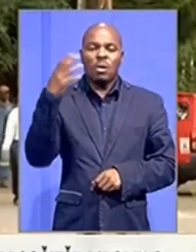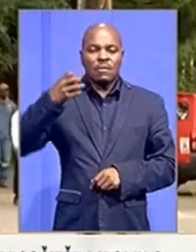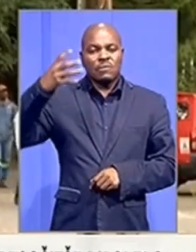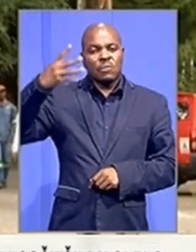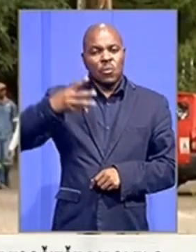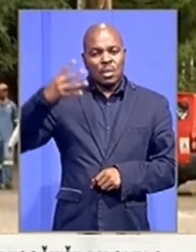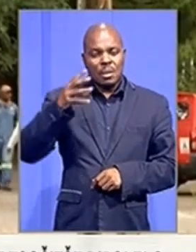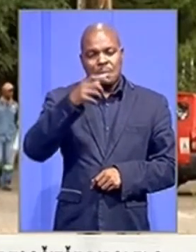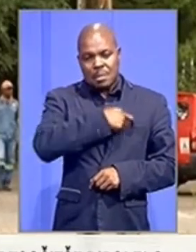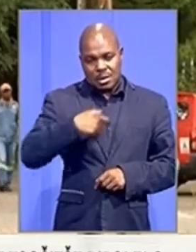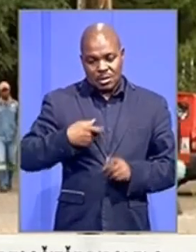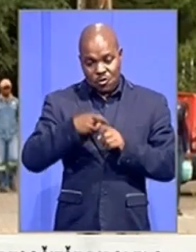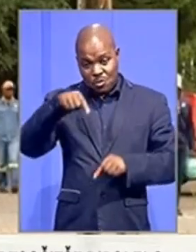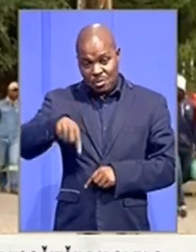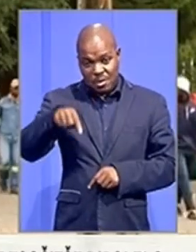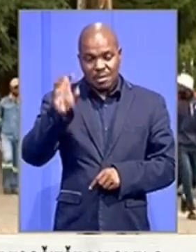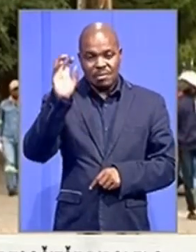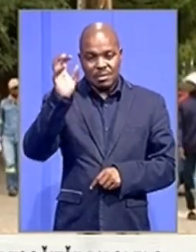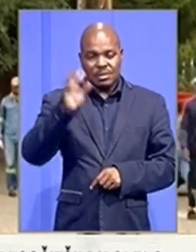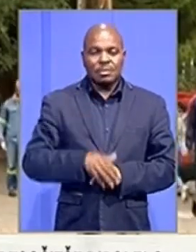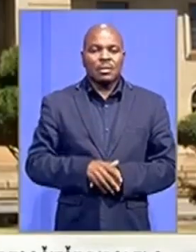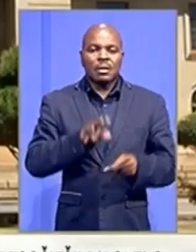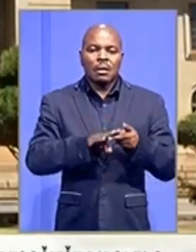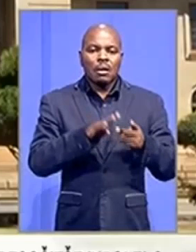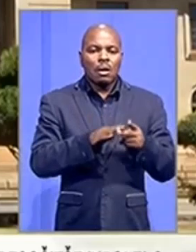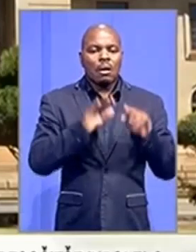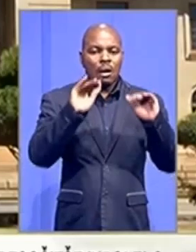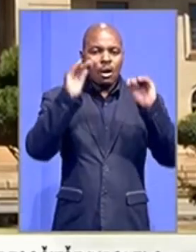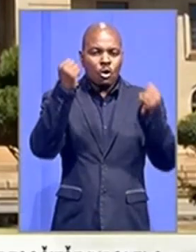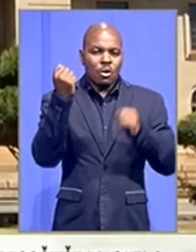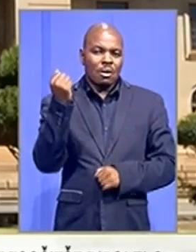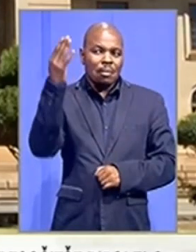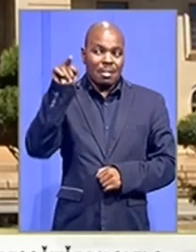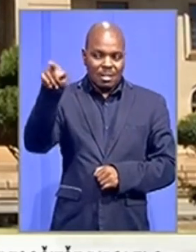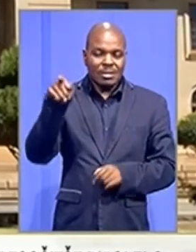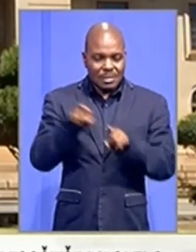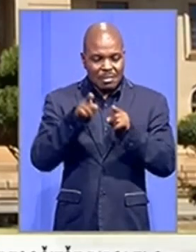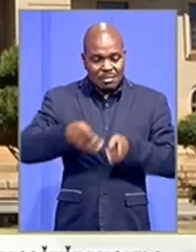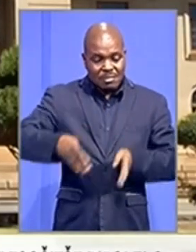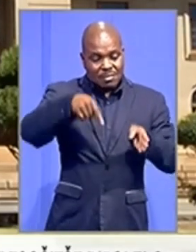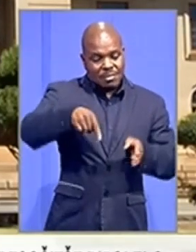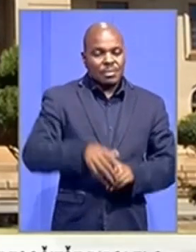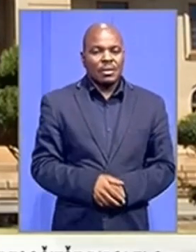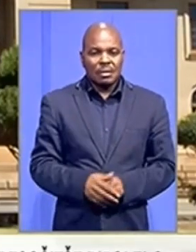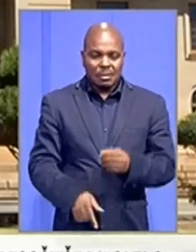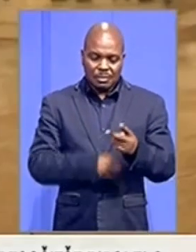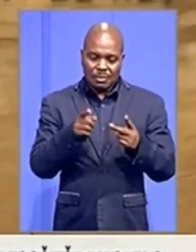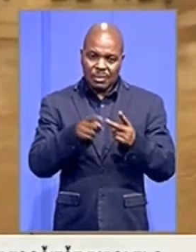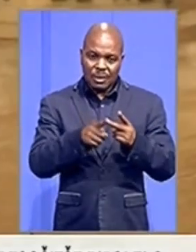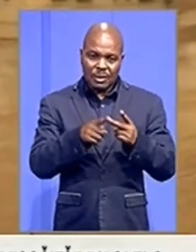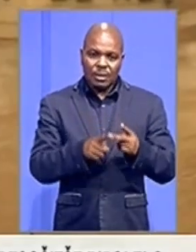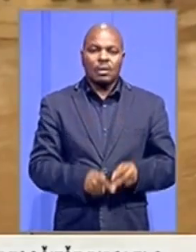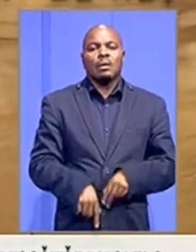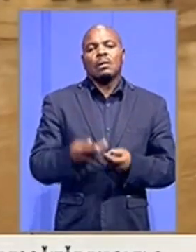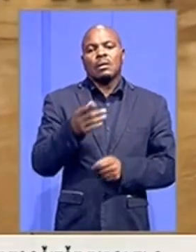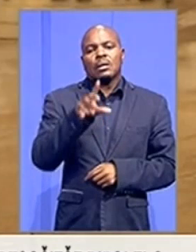ya maloba. Mmila wa Brand ke legae gape la kgorotsheko kgolo ya boipiletso. Gona fao go na le setlhwa seeme sa Christian Rudolph